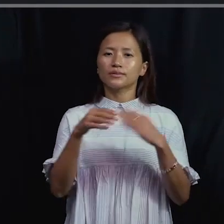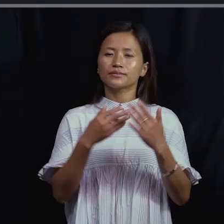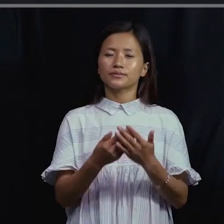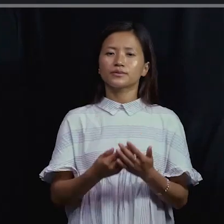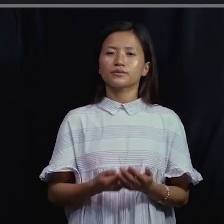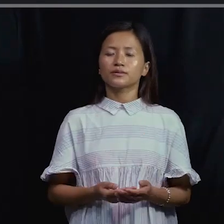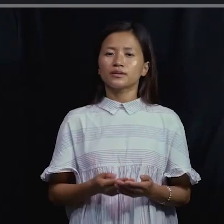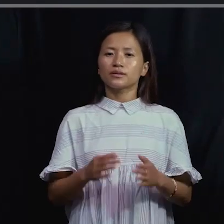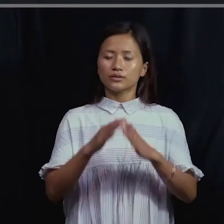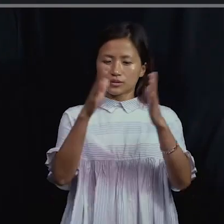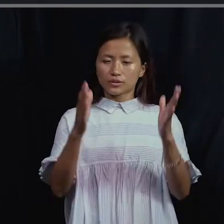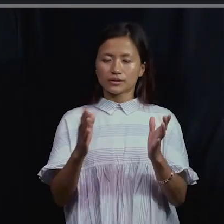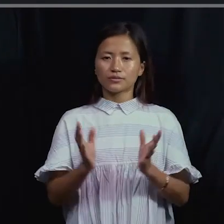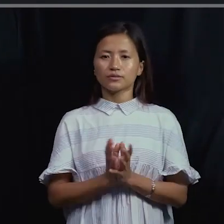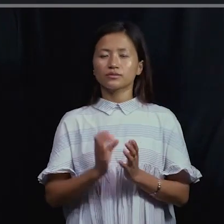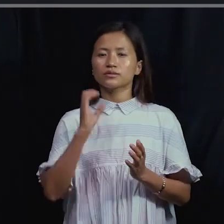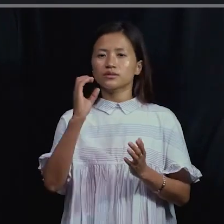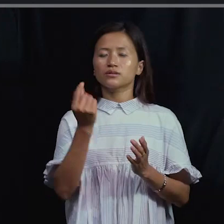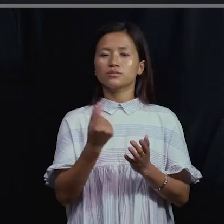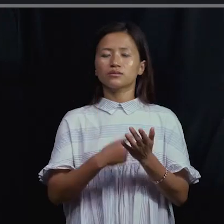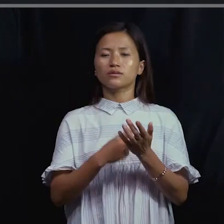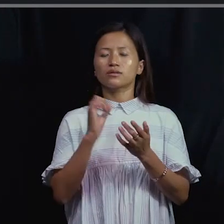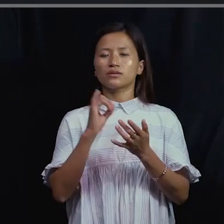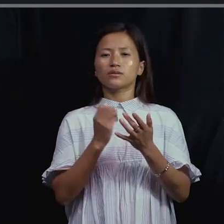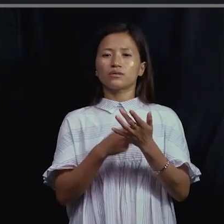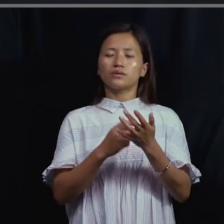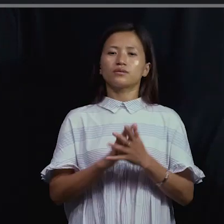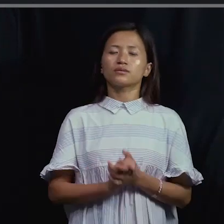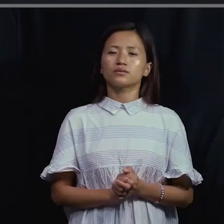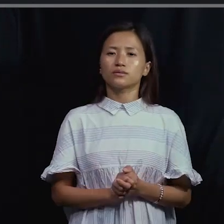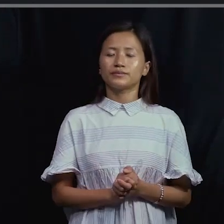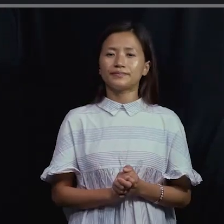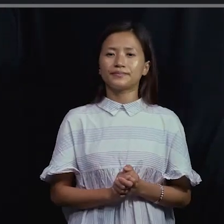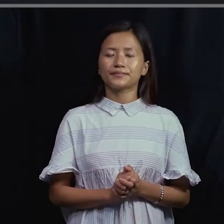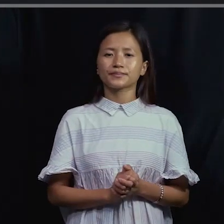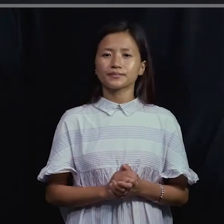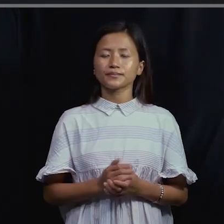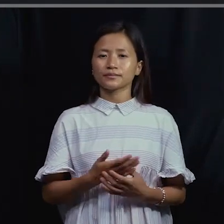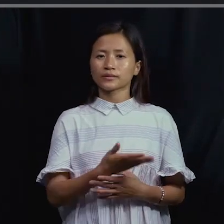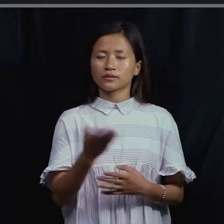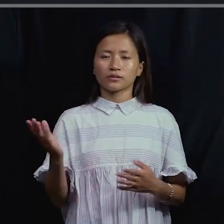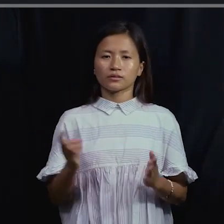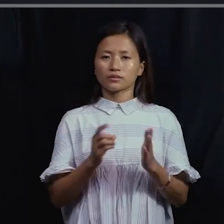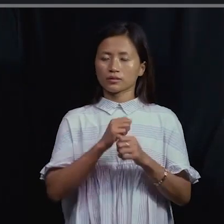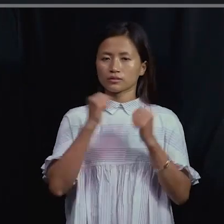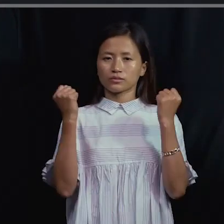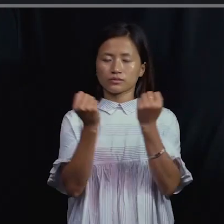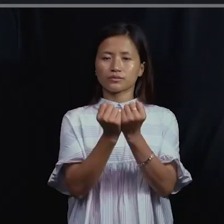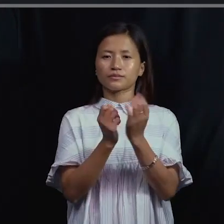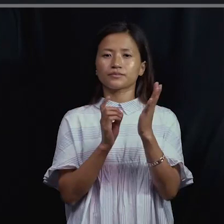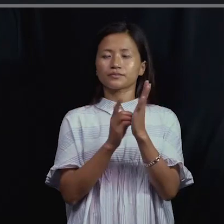are shaped into career also, okay? So those are some of the social development that occurs in